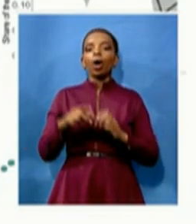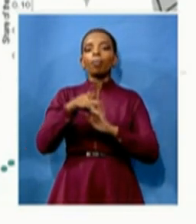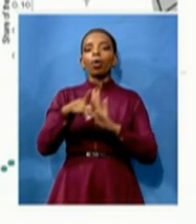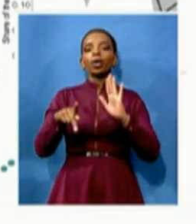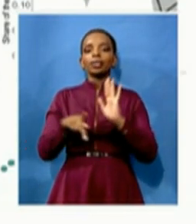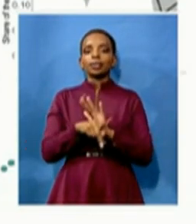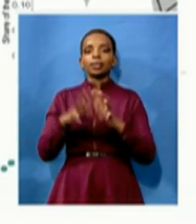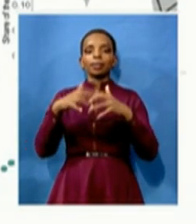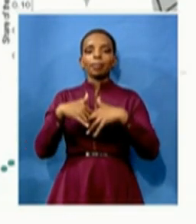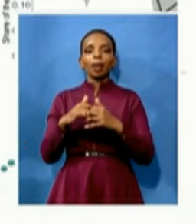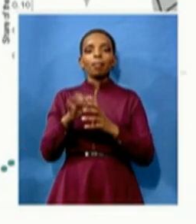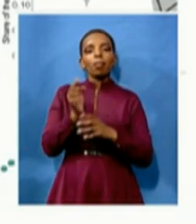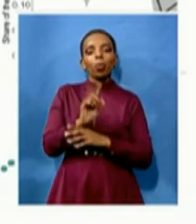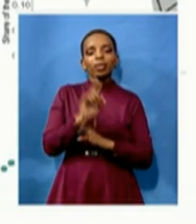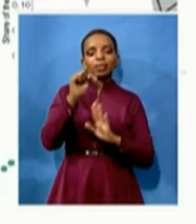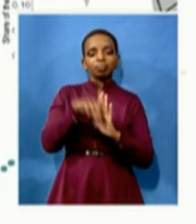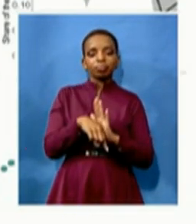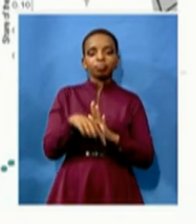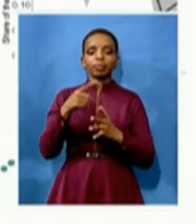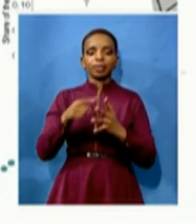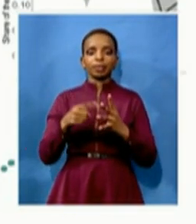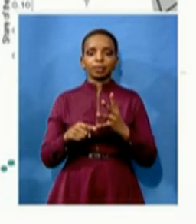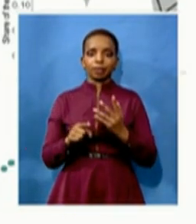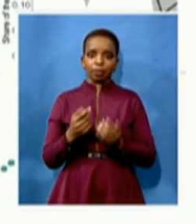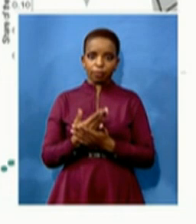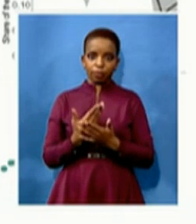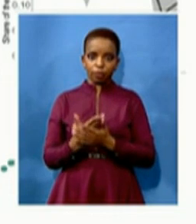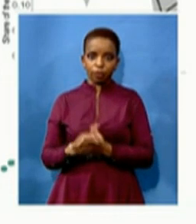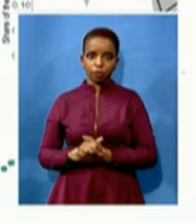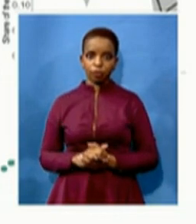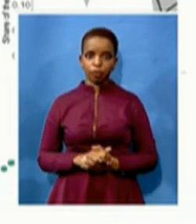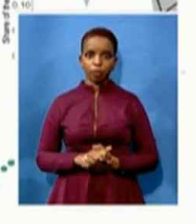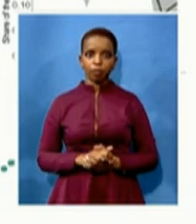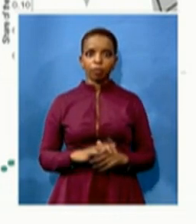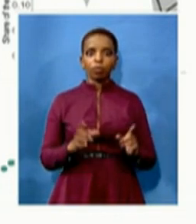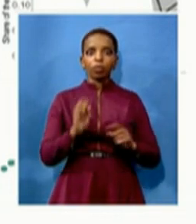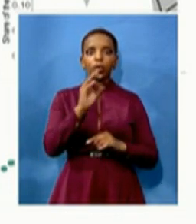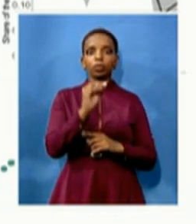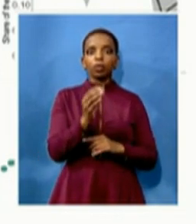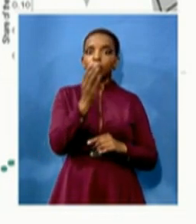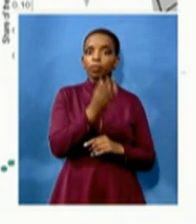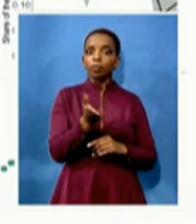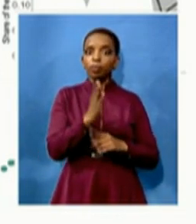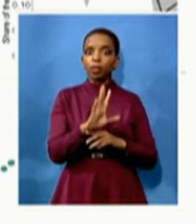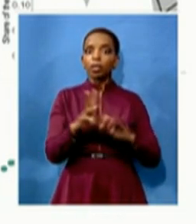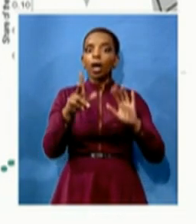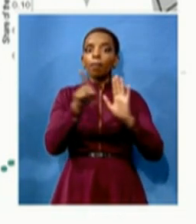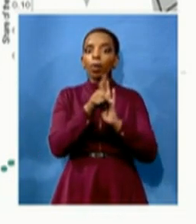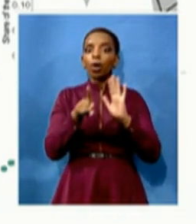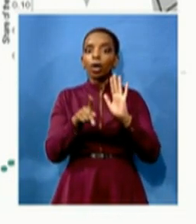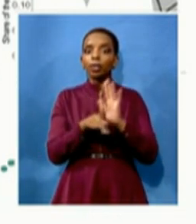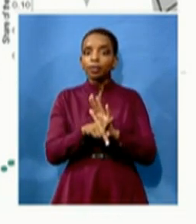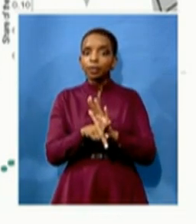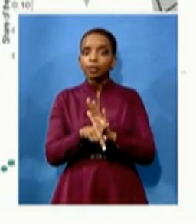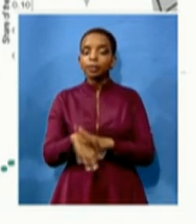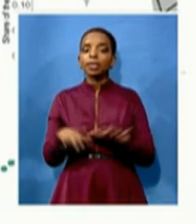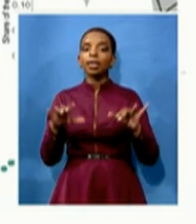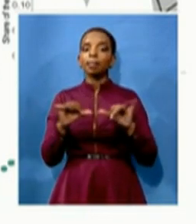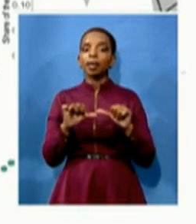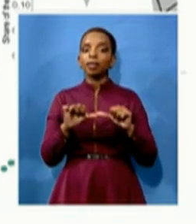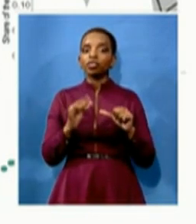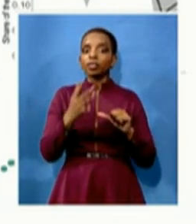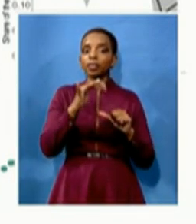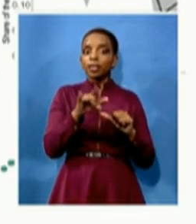at various sort of policy measures, and we've looked at if we change this policy measure. So if we say,